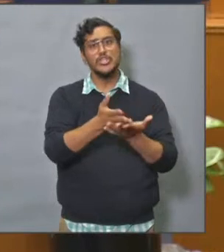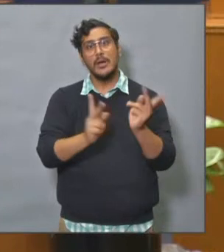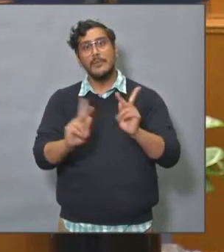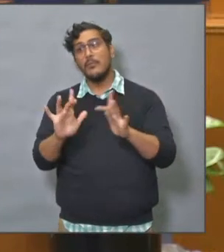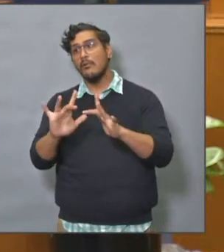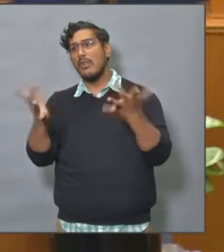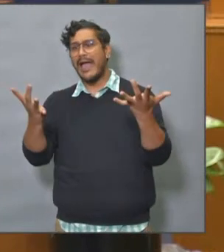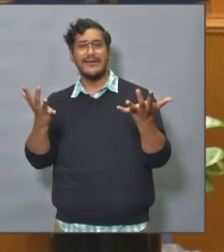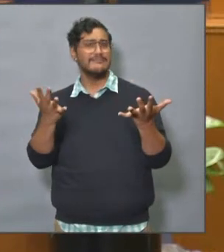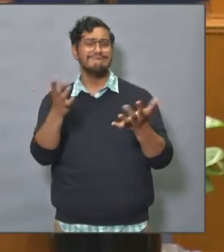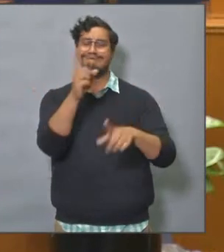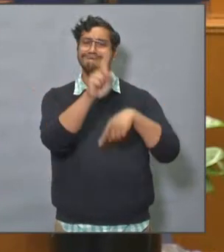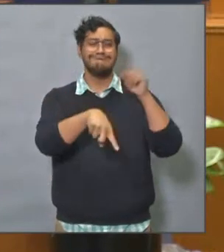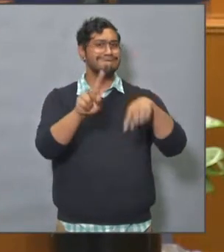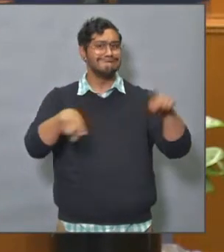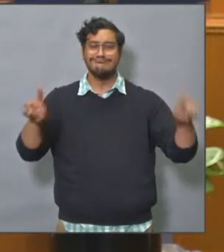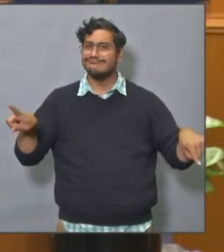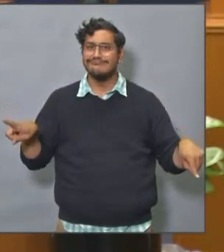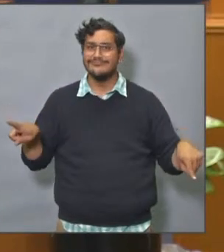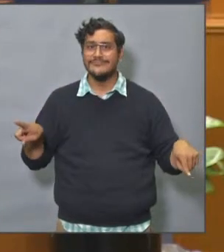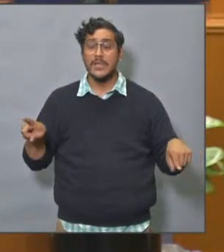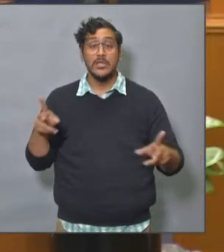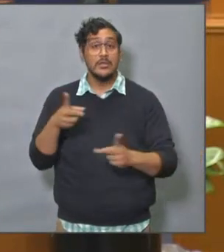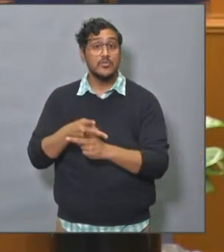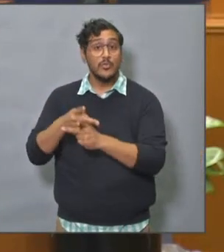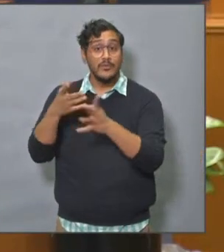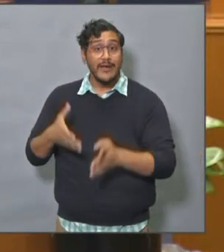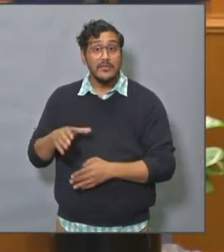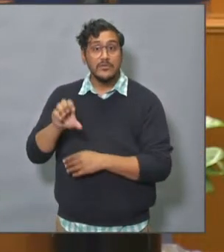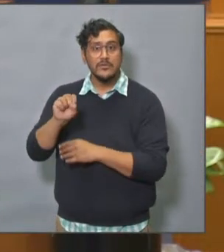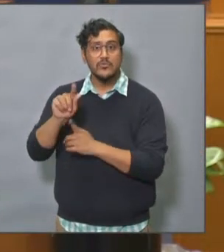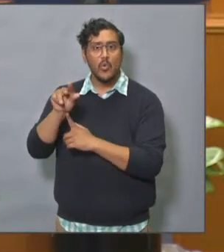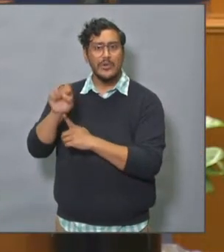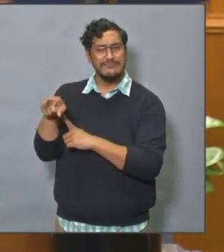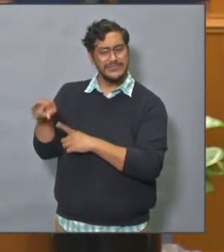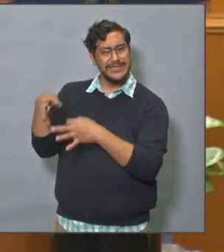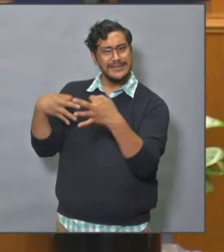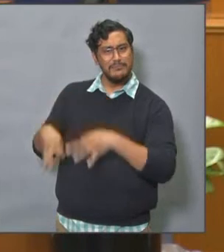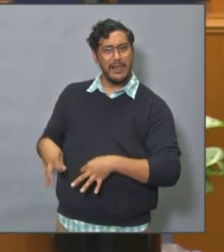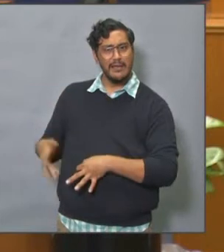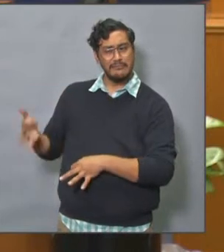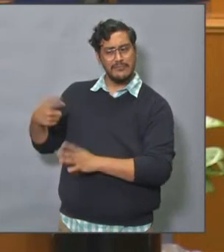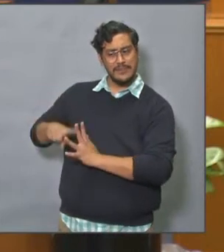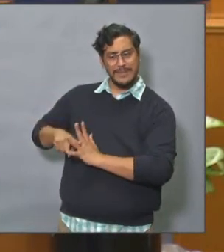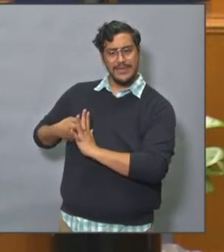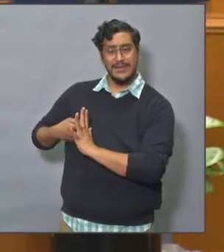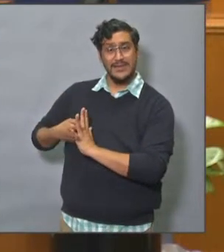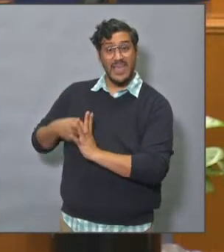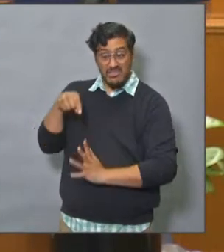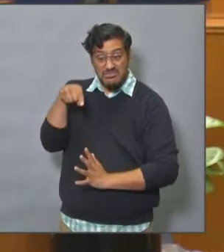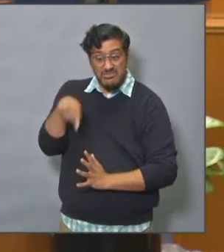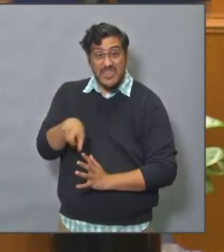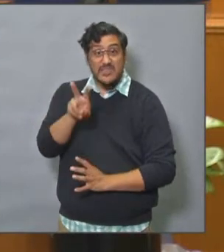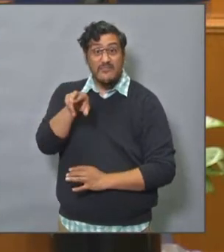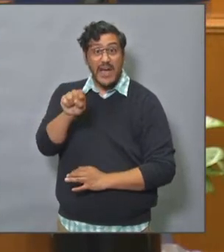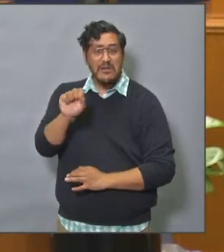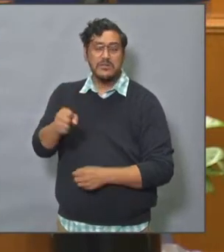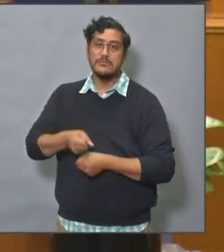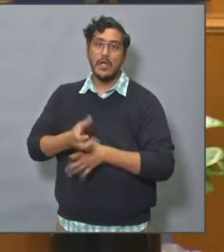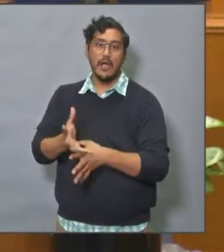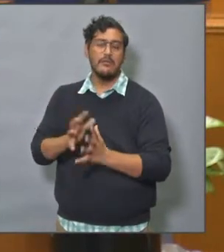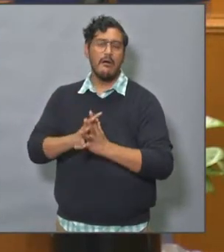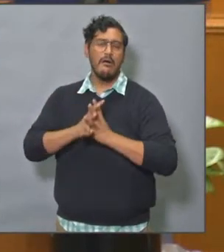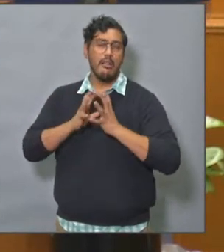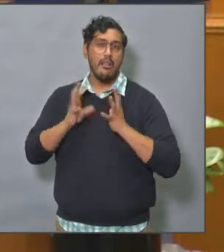as Supervisor Solis showed us at the very beginning, this can cause so much heartache, this virus. And a